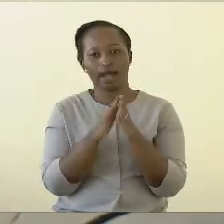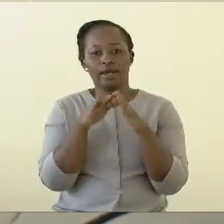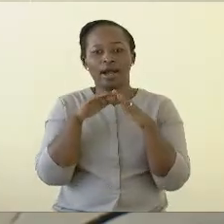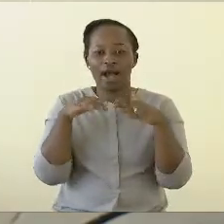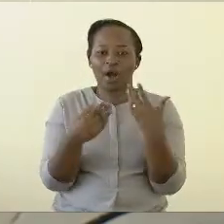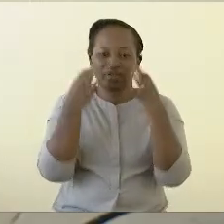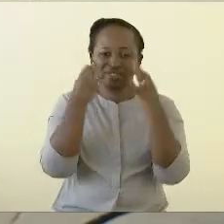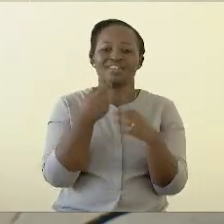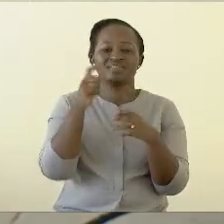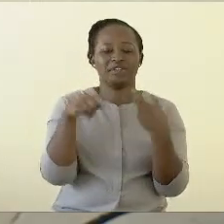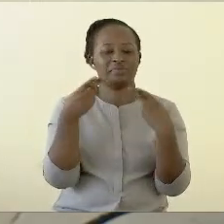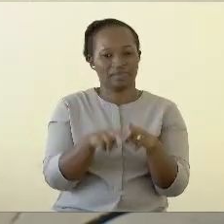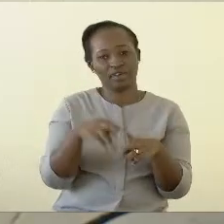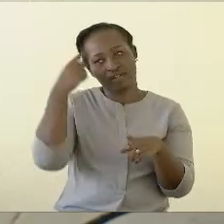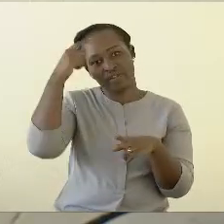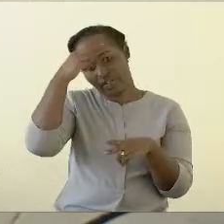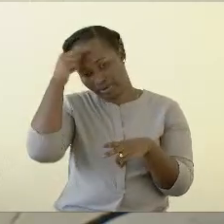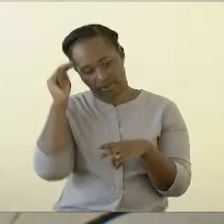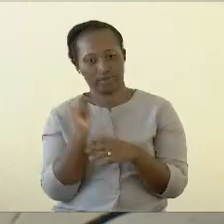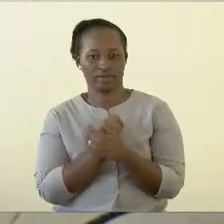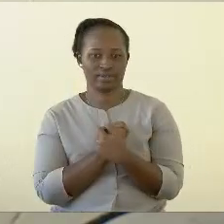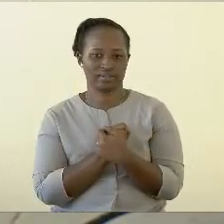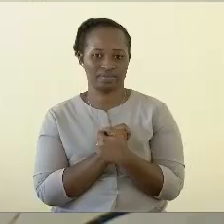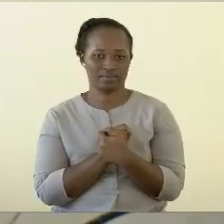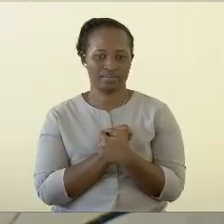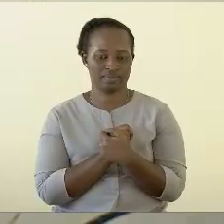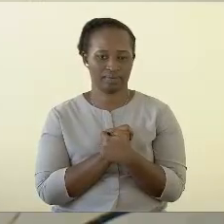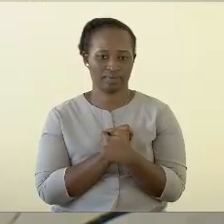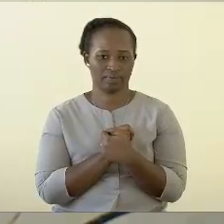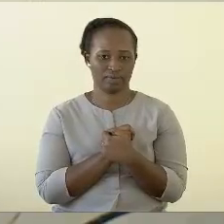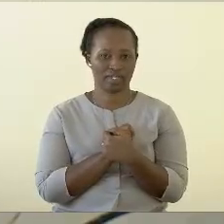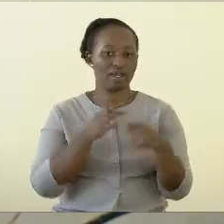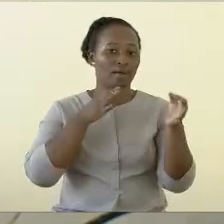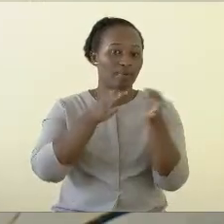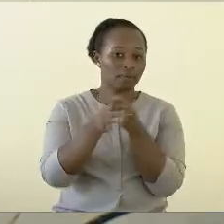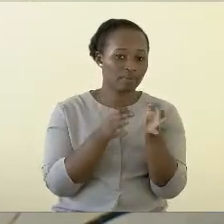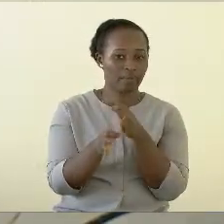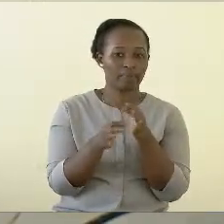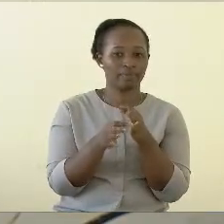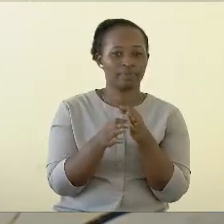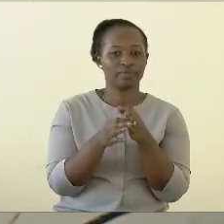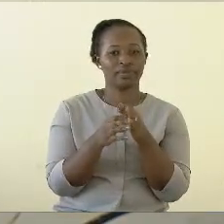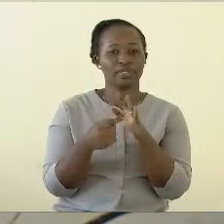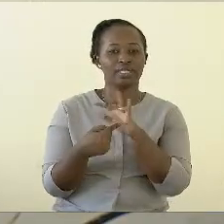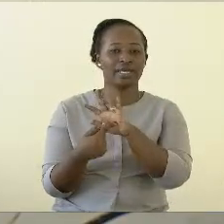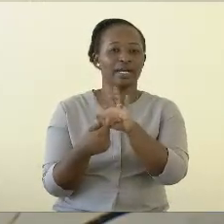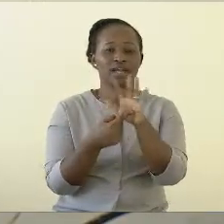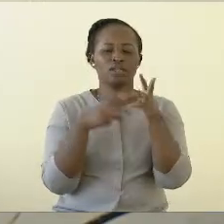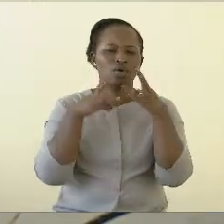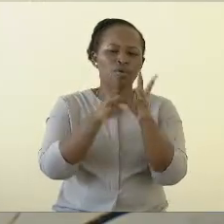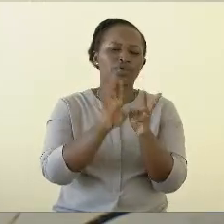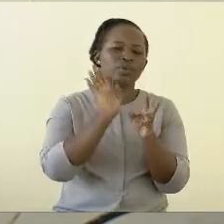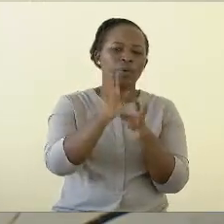The why is for the reasons. That's an explanation. The description is just mention the way you see